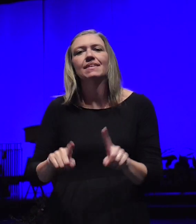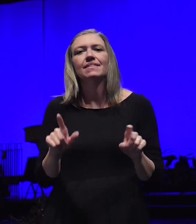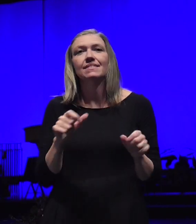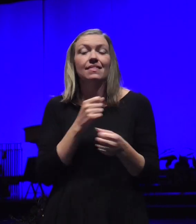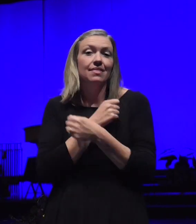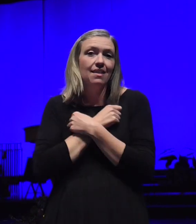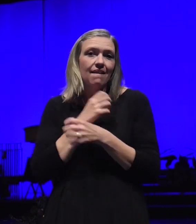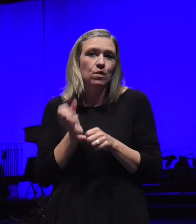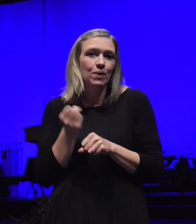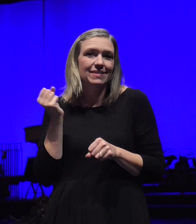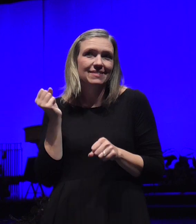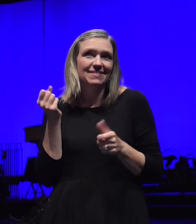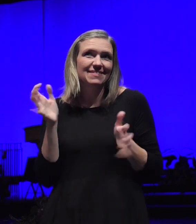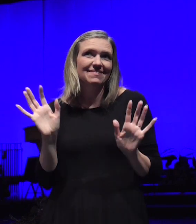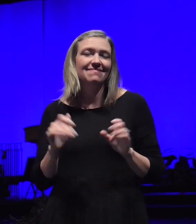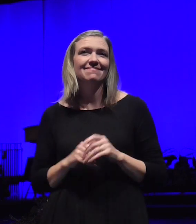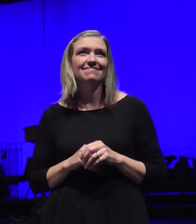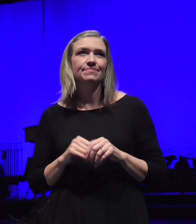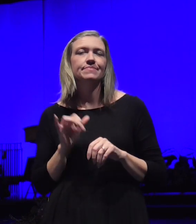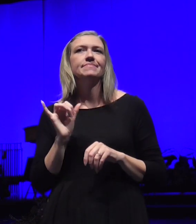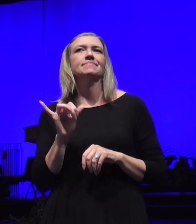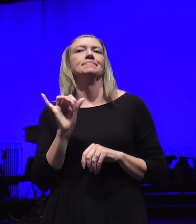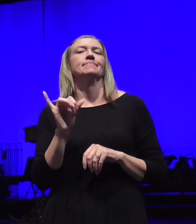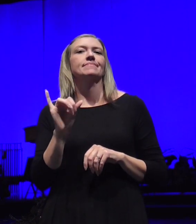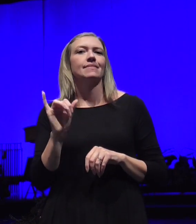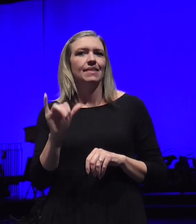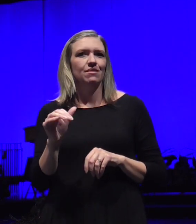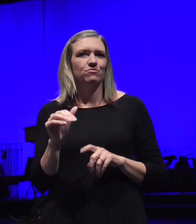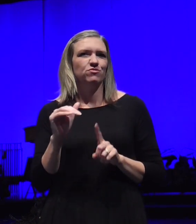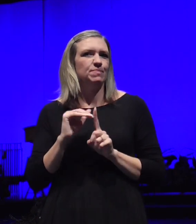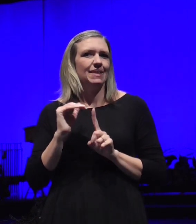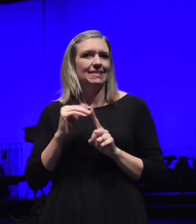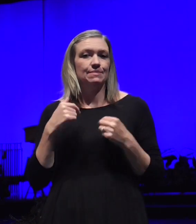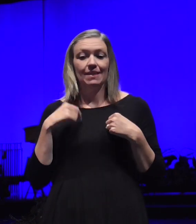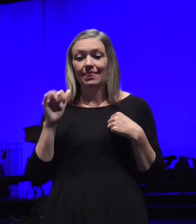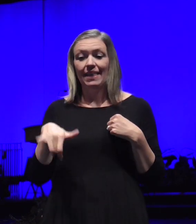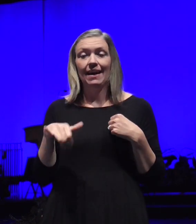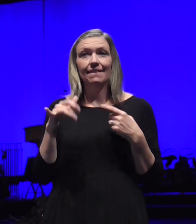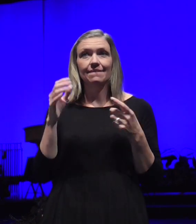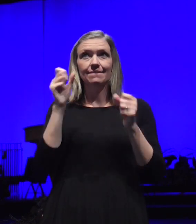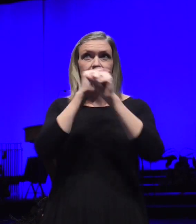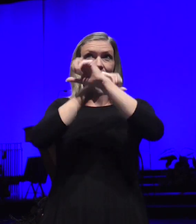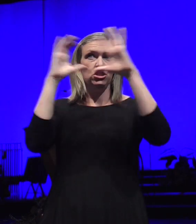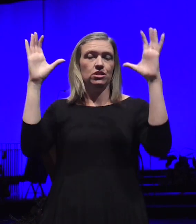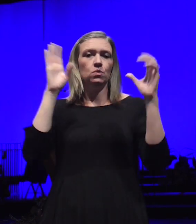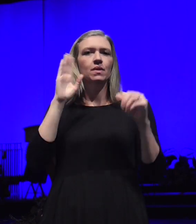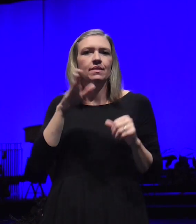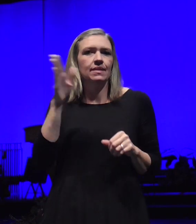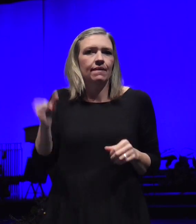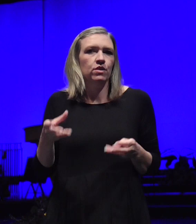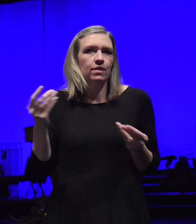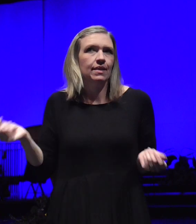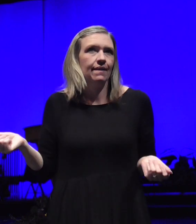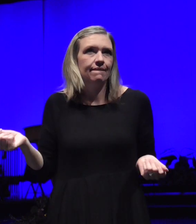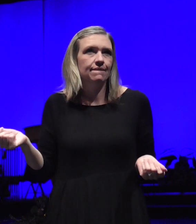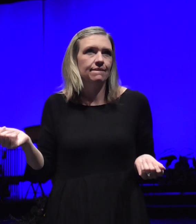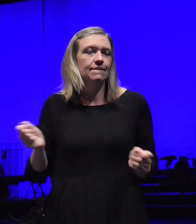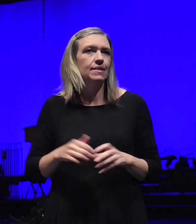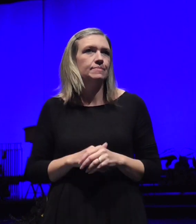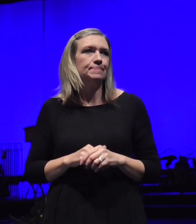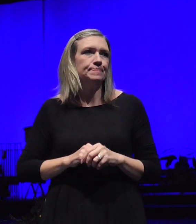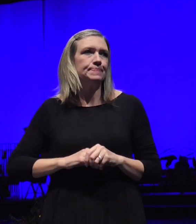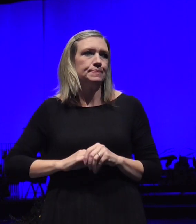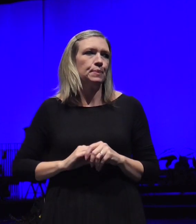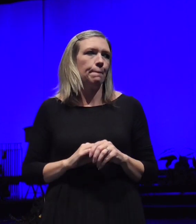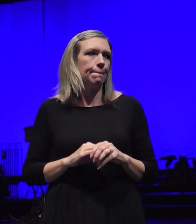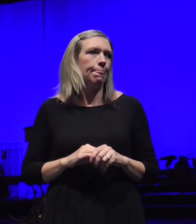But love wins. And that just reminds me, because that vision is never going to leave me, never. So I